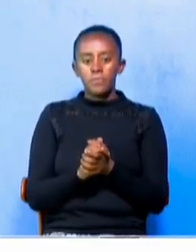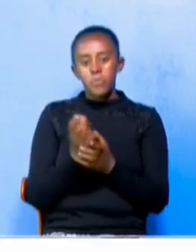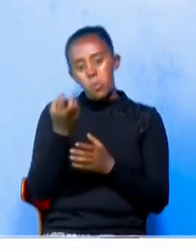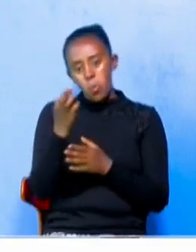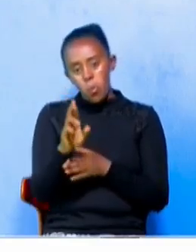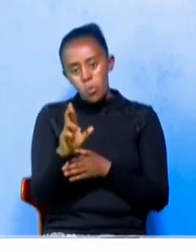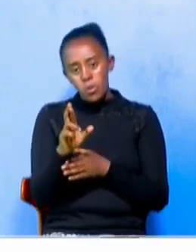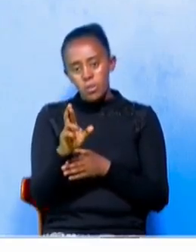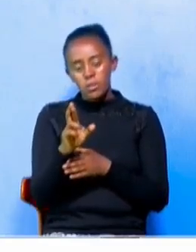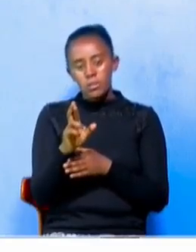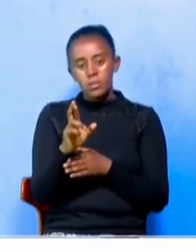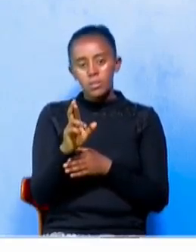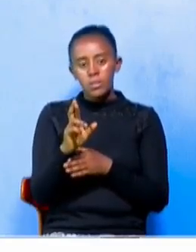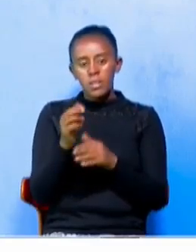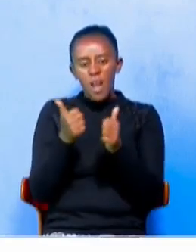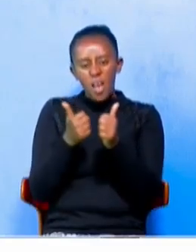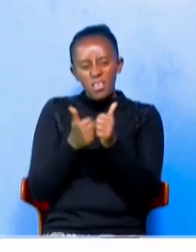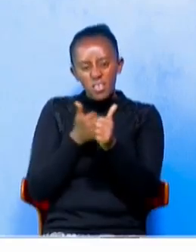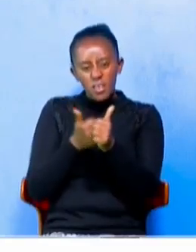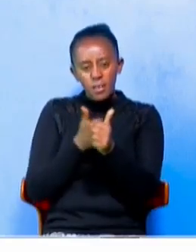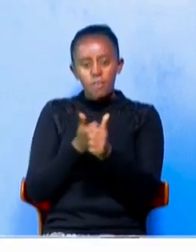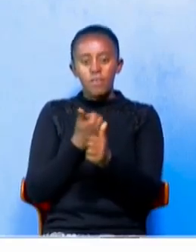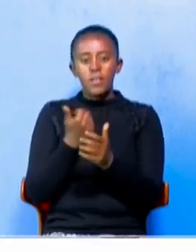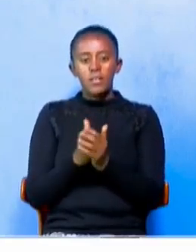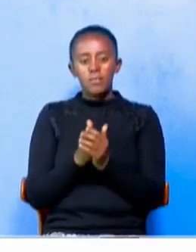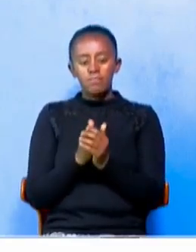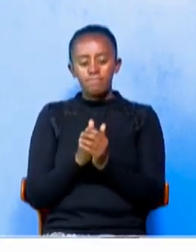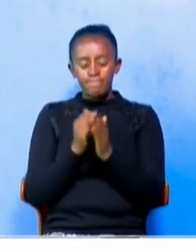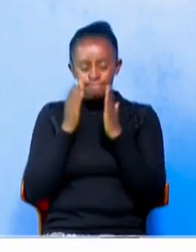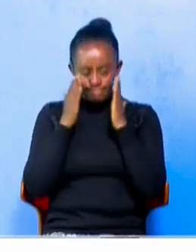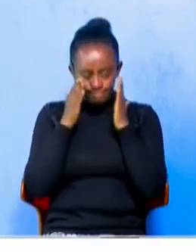or her attentively.